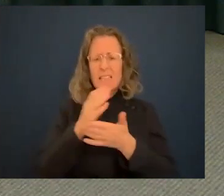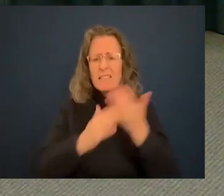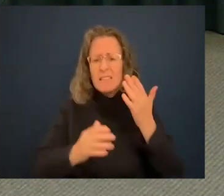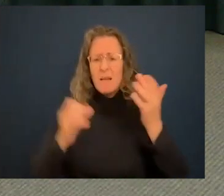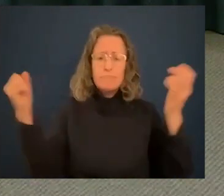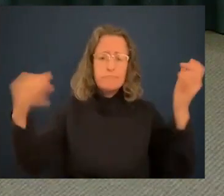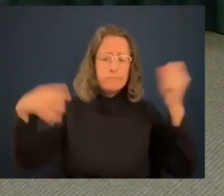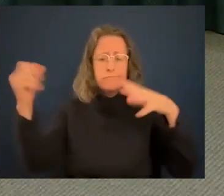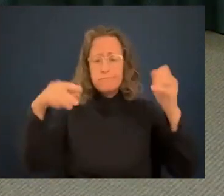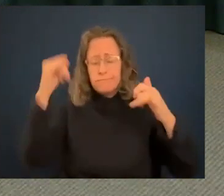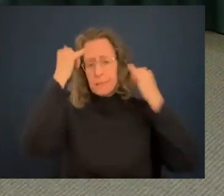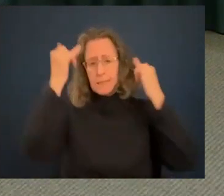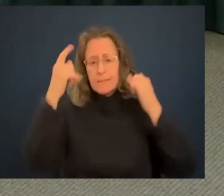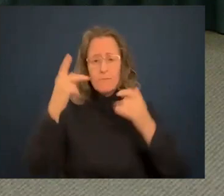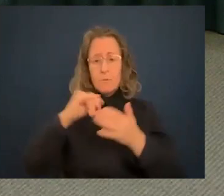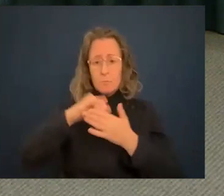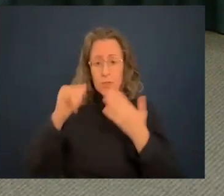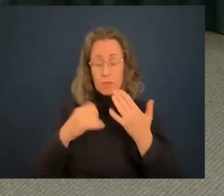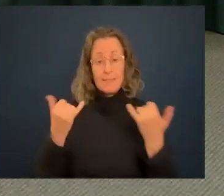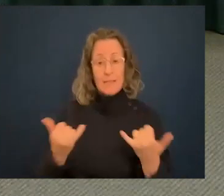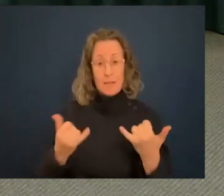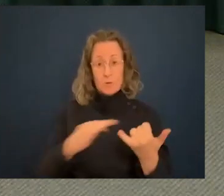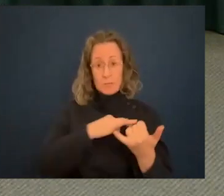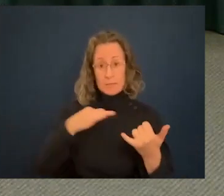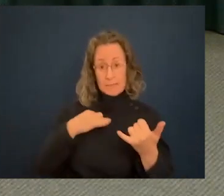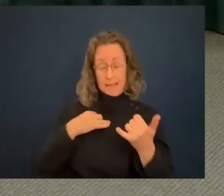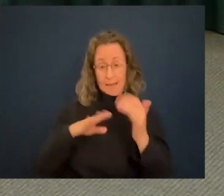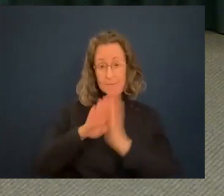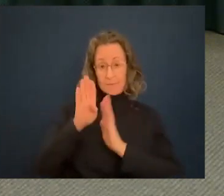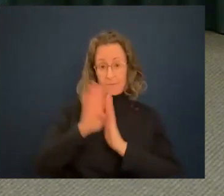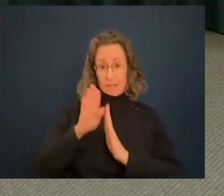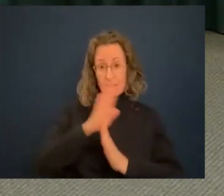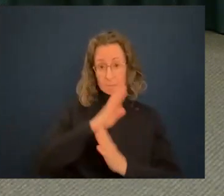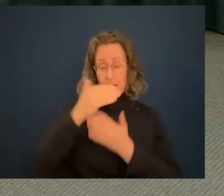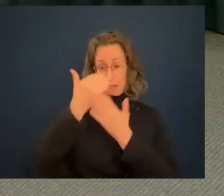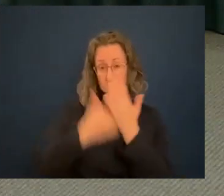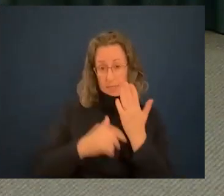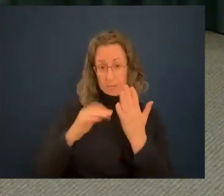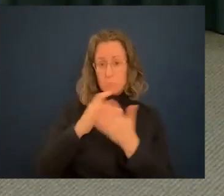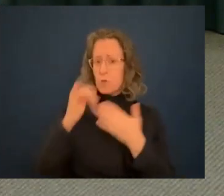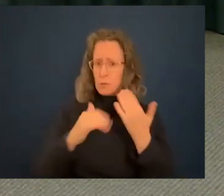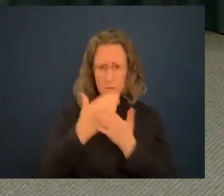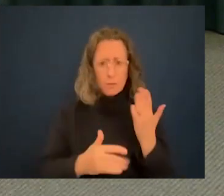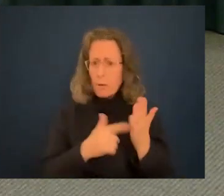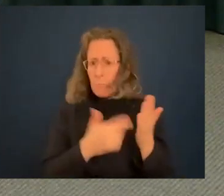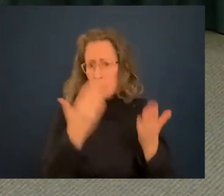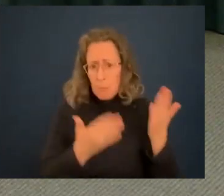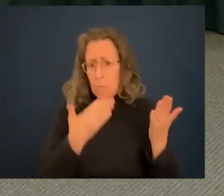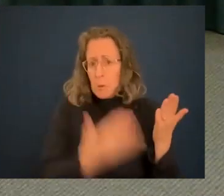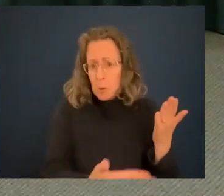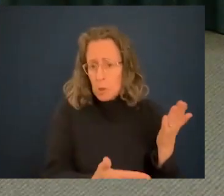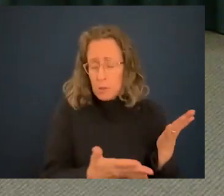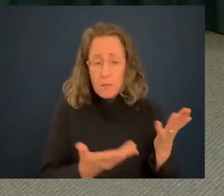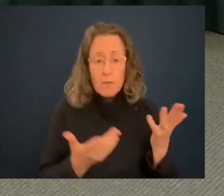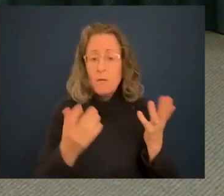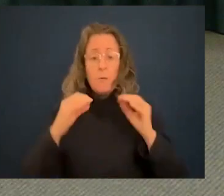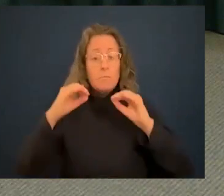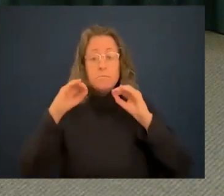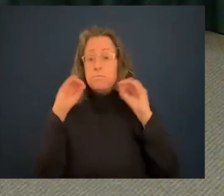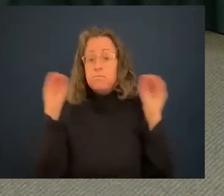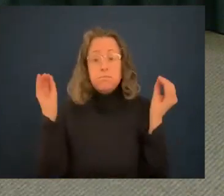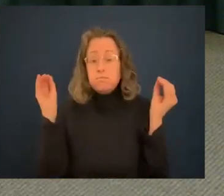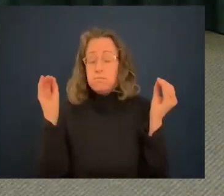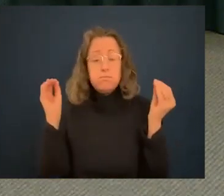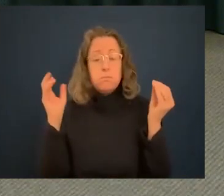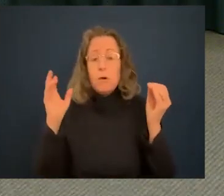we now have a staff generated list of projects some of them undoubtedly worthy but still no sustained public